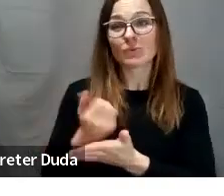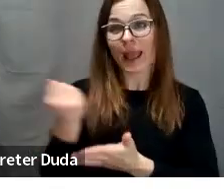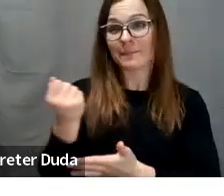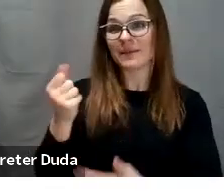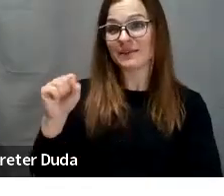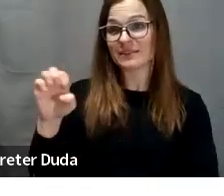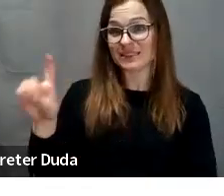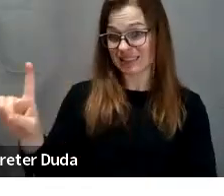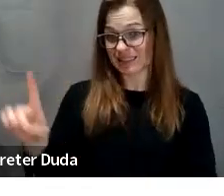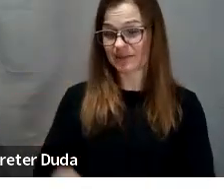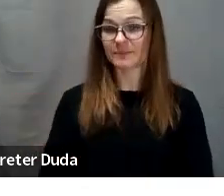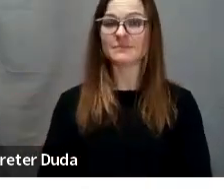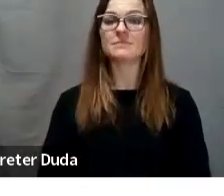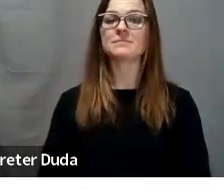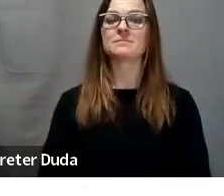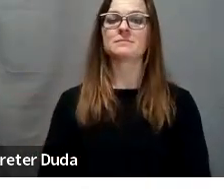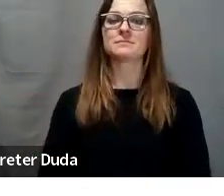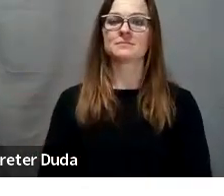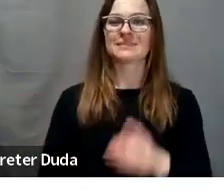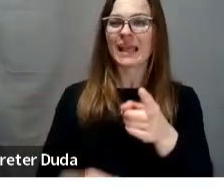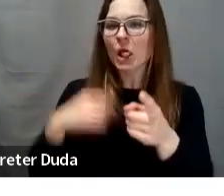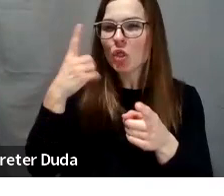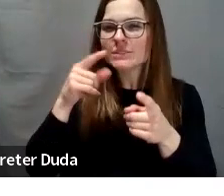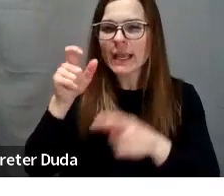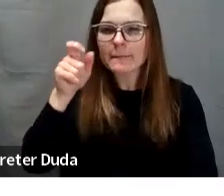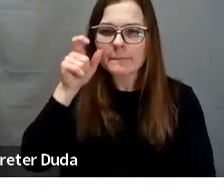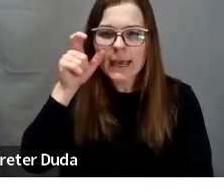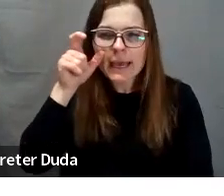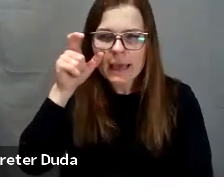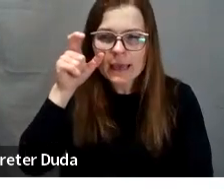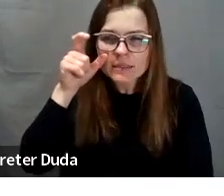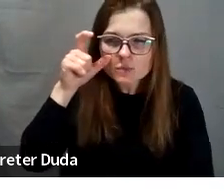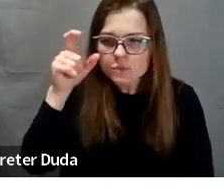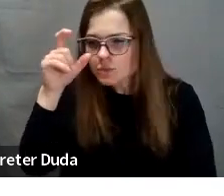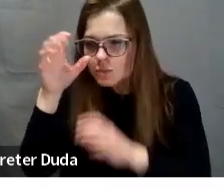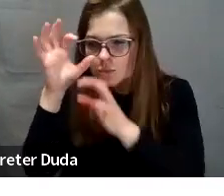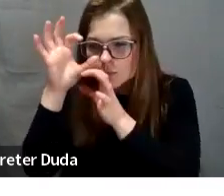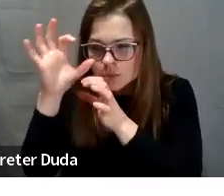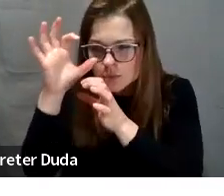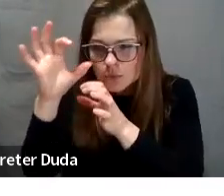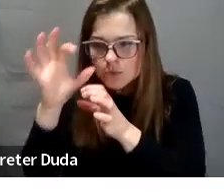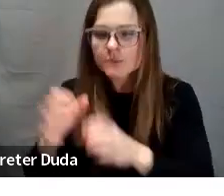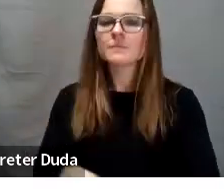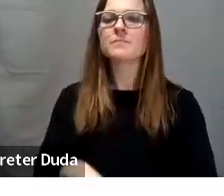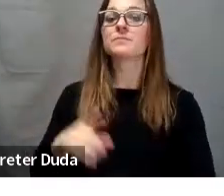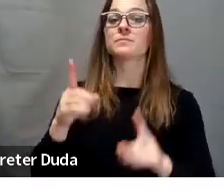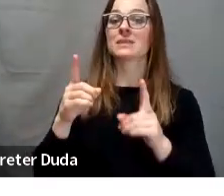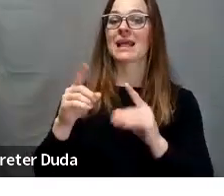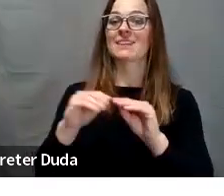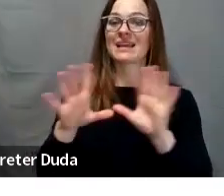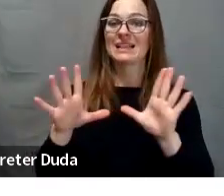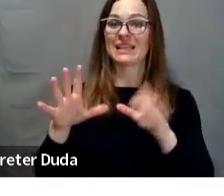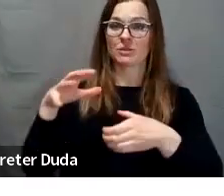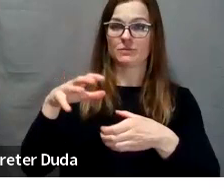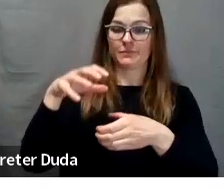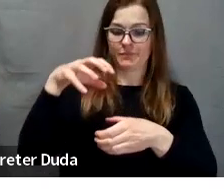we have a magnifying looking seed planter. So what you do is you take off the clear part on top,